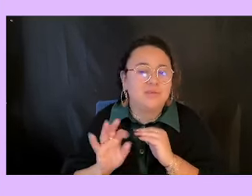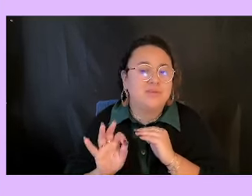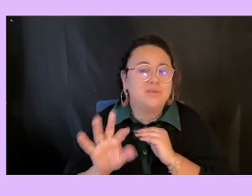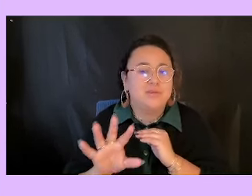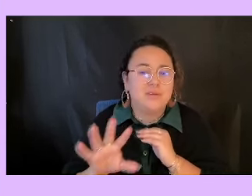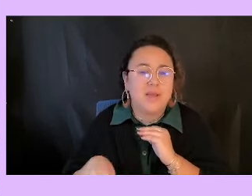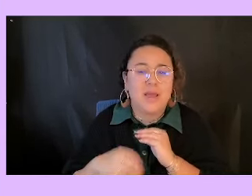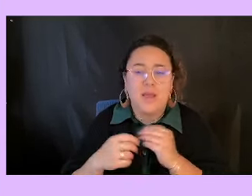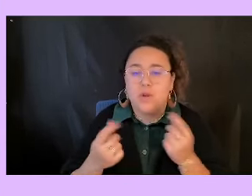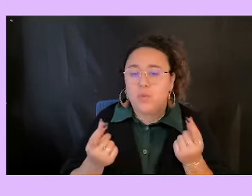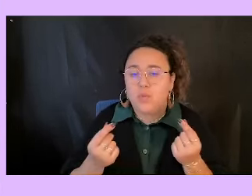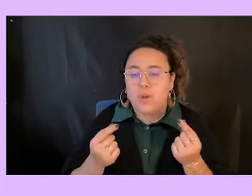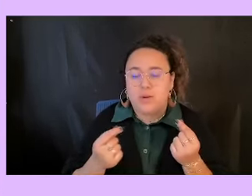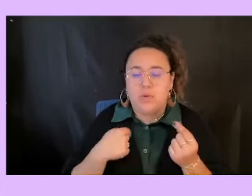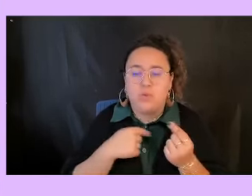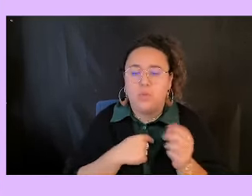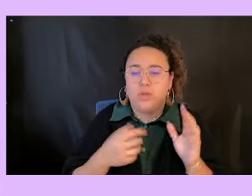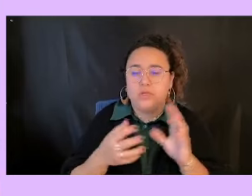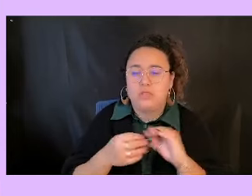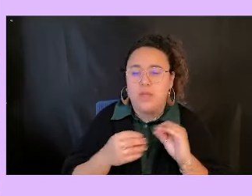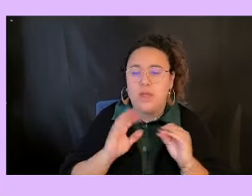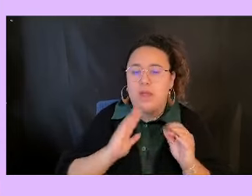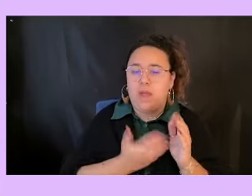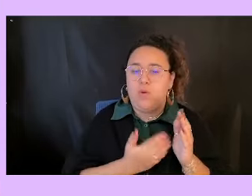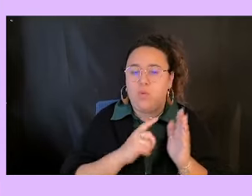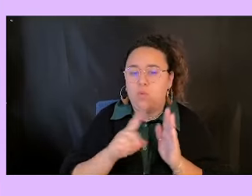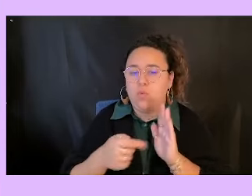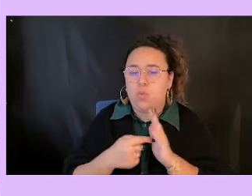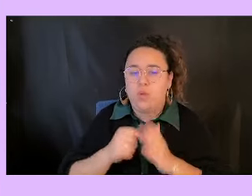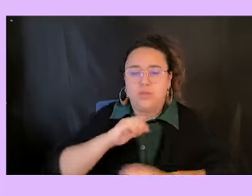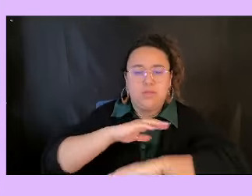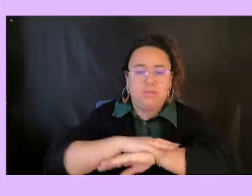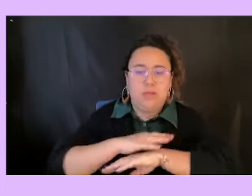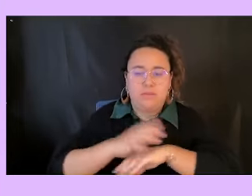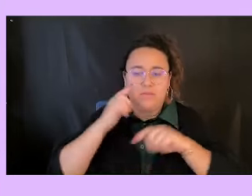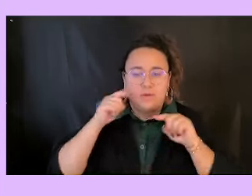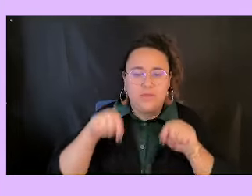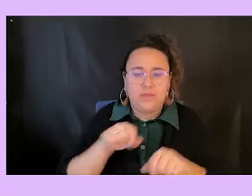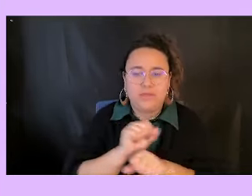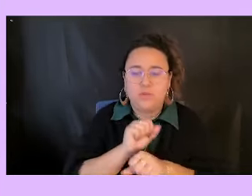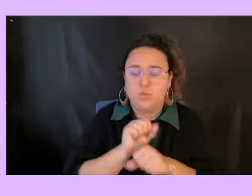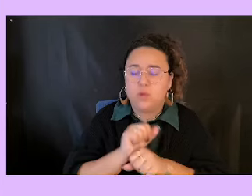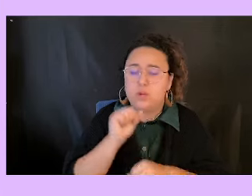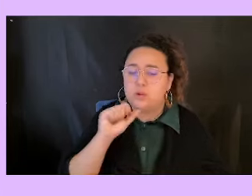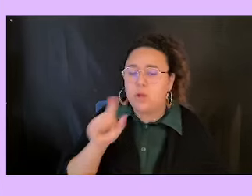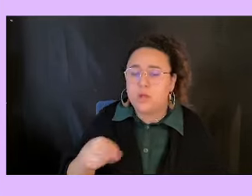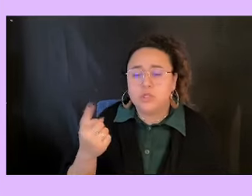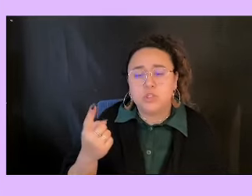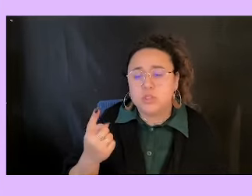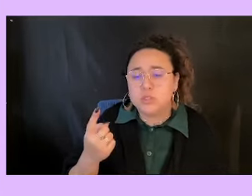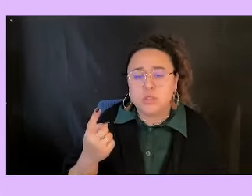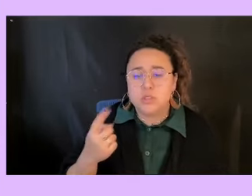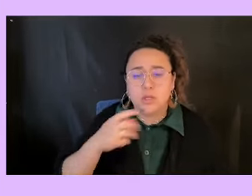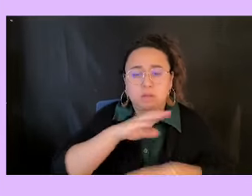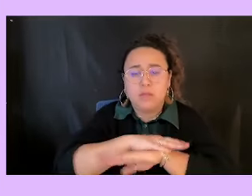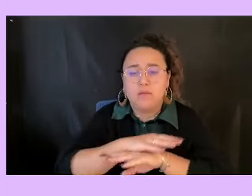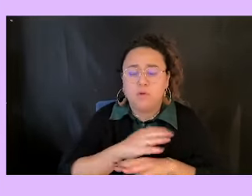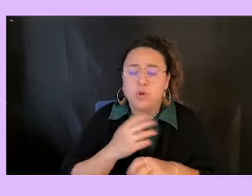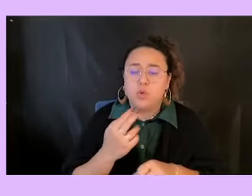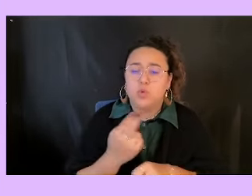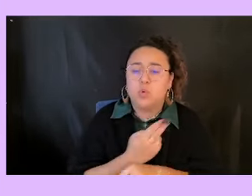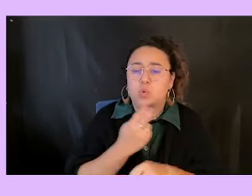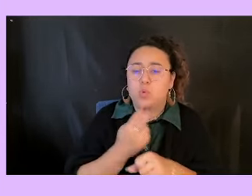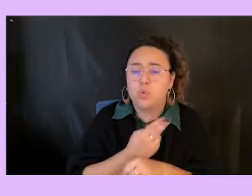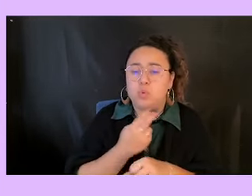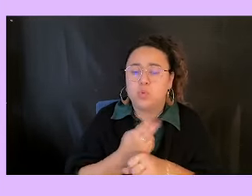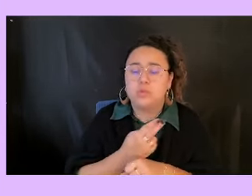I think, articulating our role as platform for this work. And it's not just a platform that is used, but it is one that is